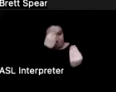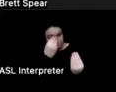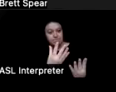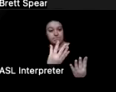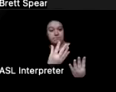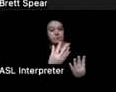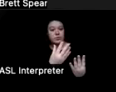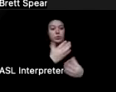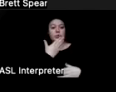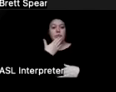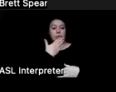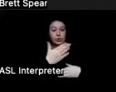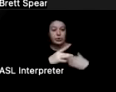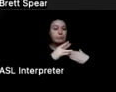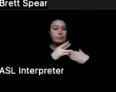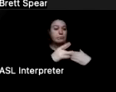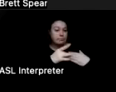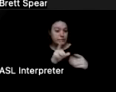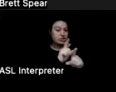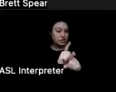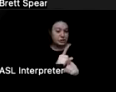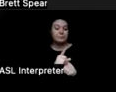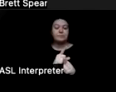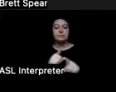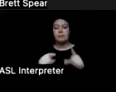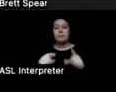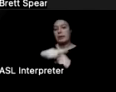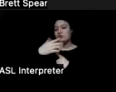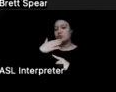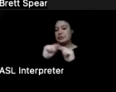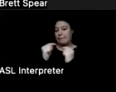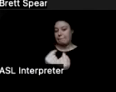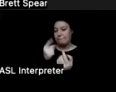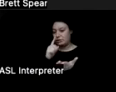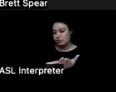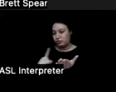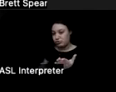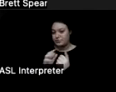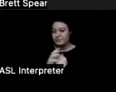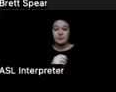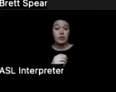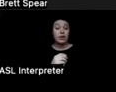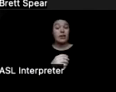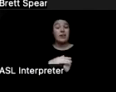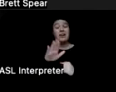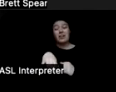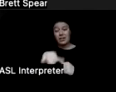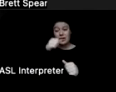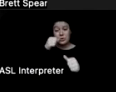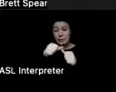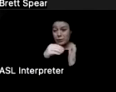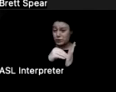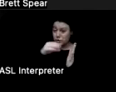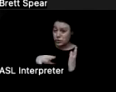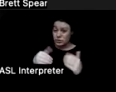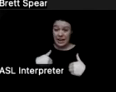a solid research team? The other things that just keep in mind is that obviously students are bringing lots of stuff to the table, right? There might be things